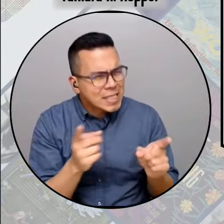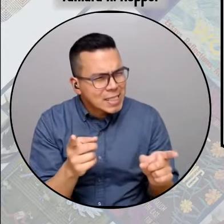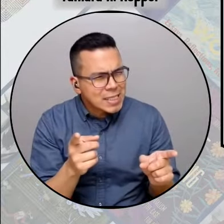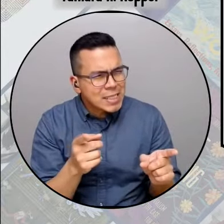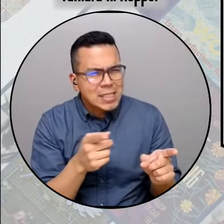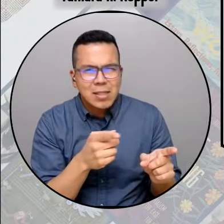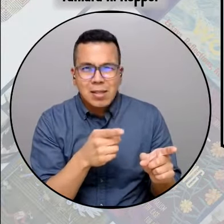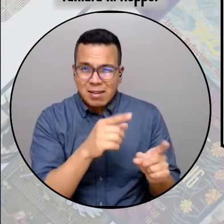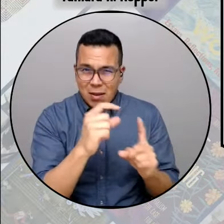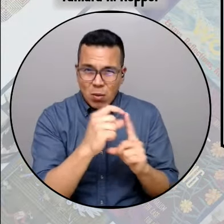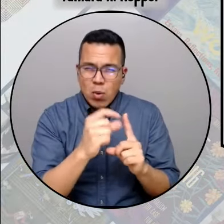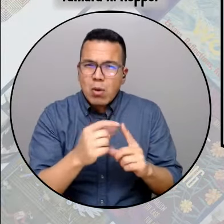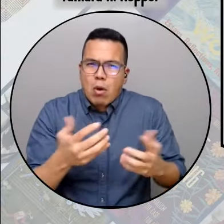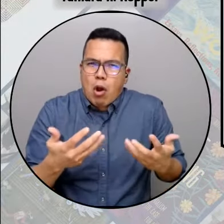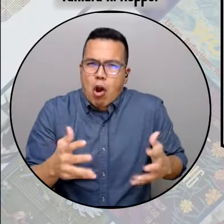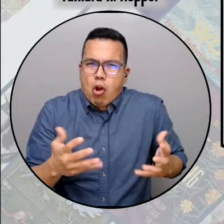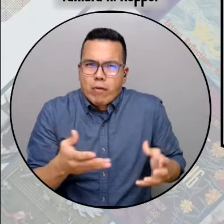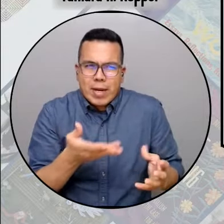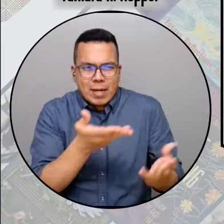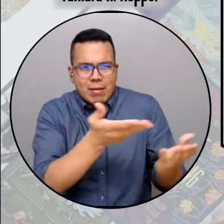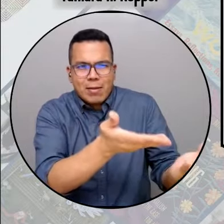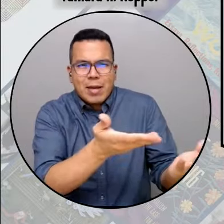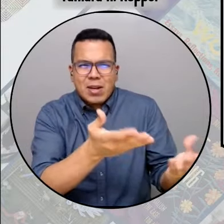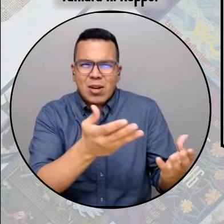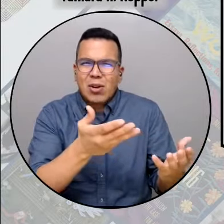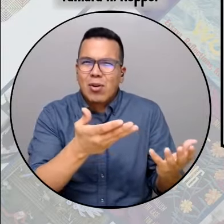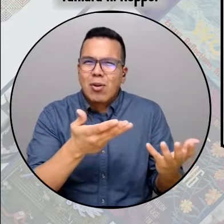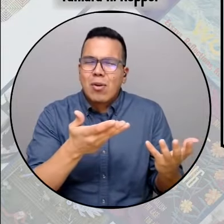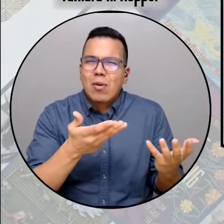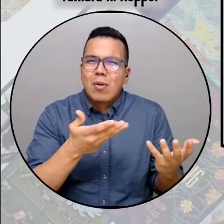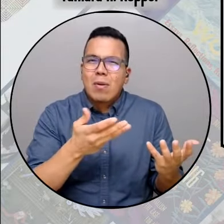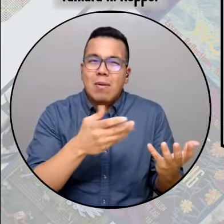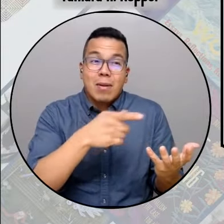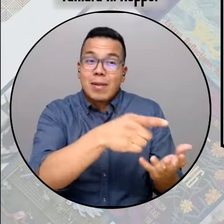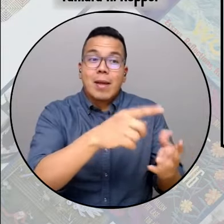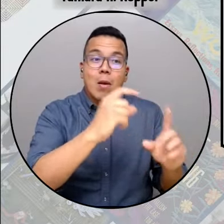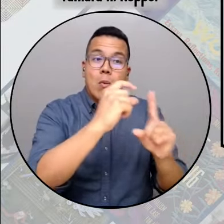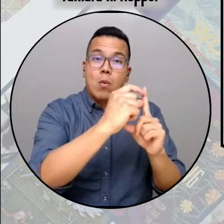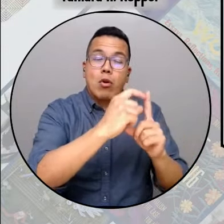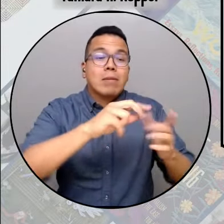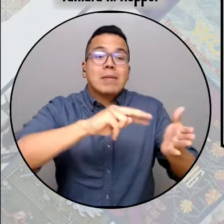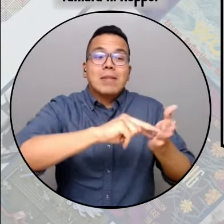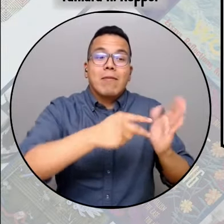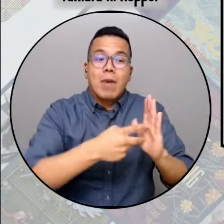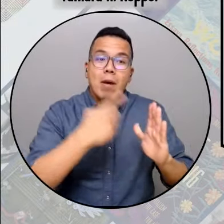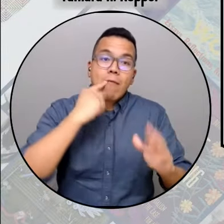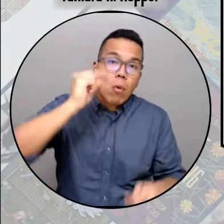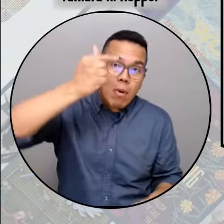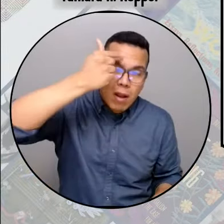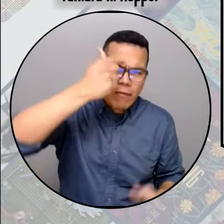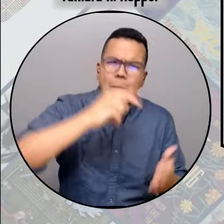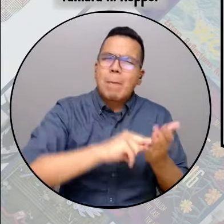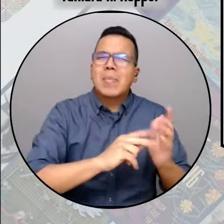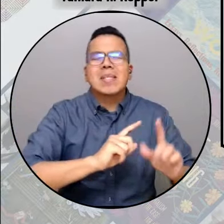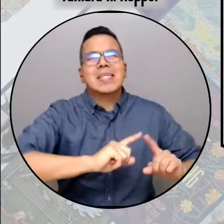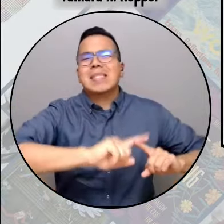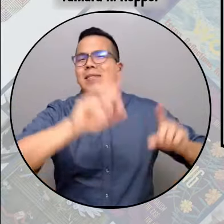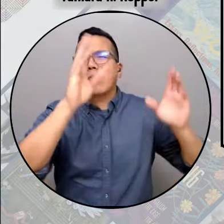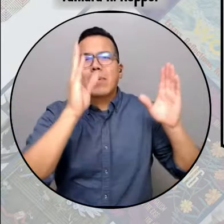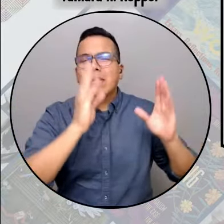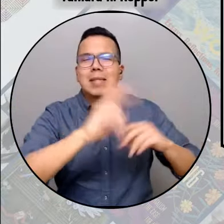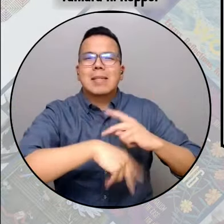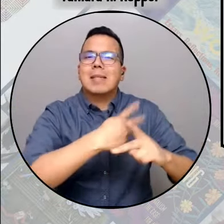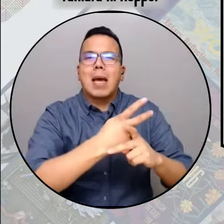use, and they're in use in a bureaucratic sense. And that means a very different thing in terms of immigrants navigating the bureaucracy of